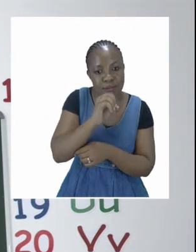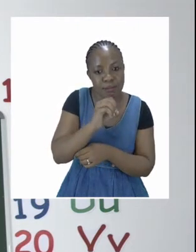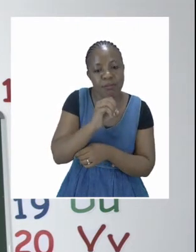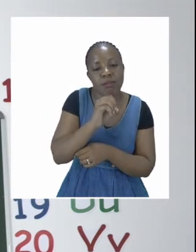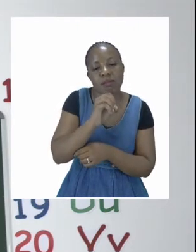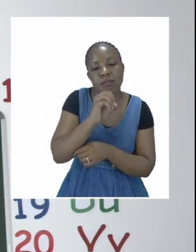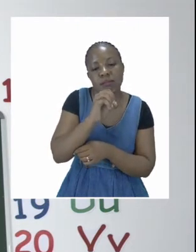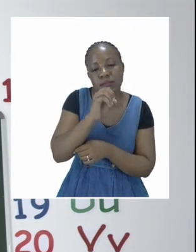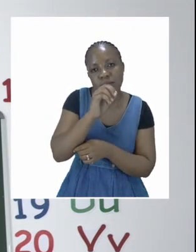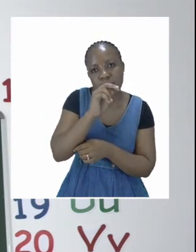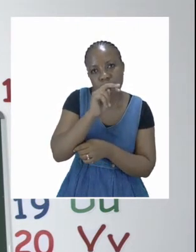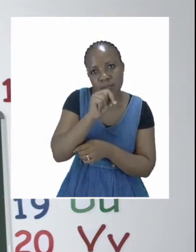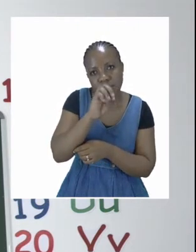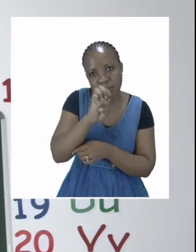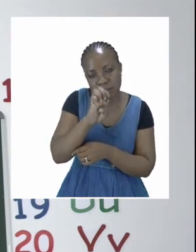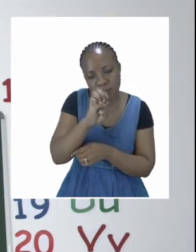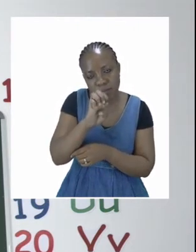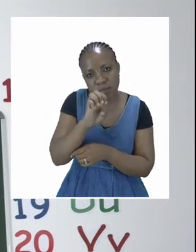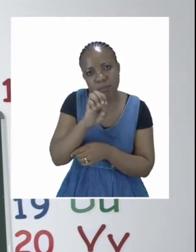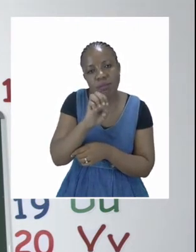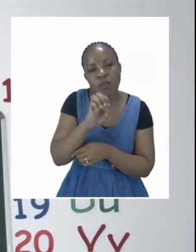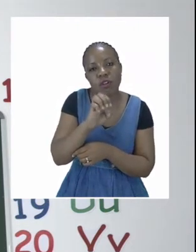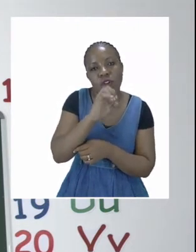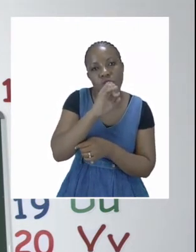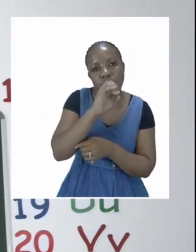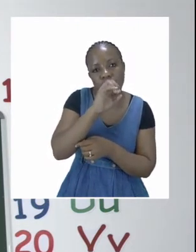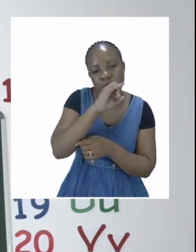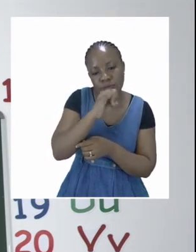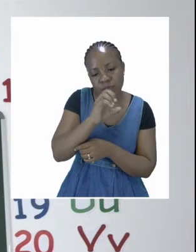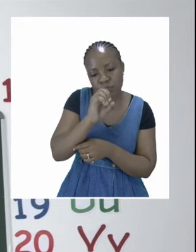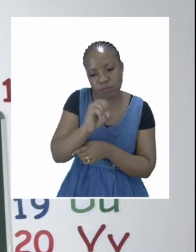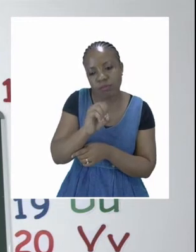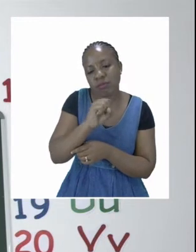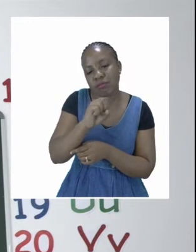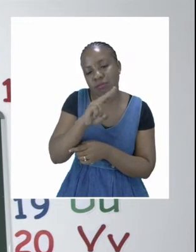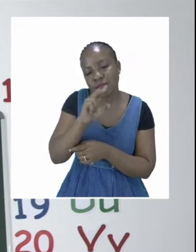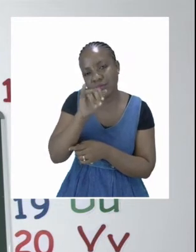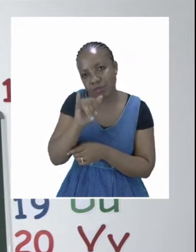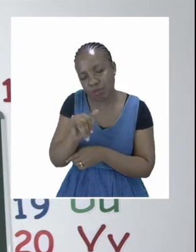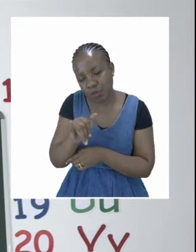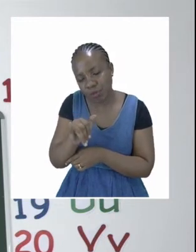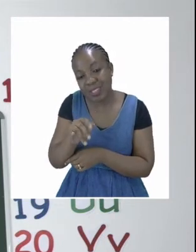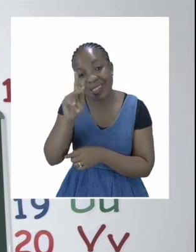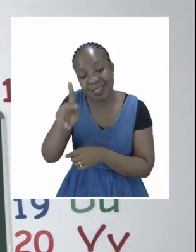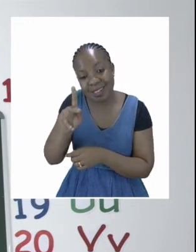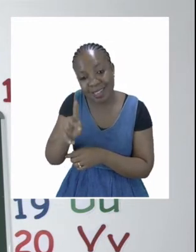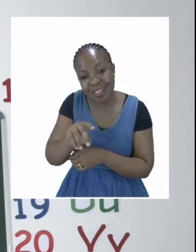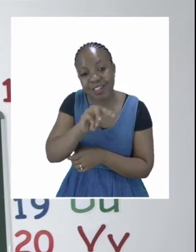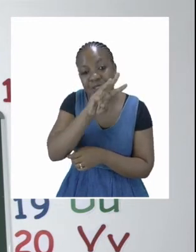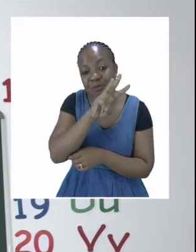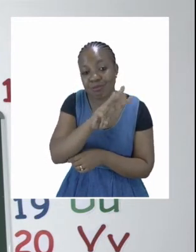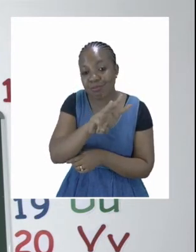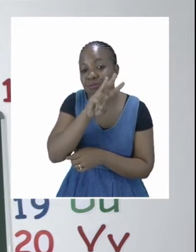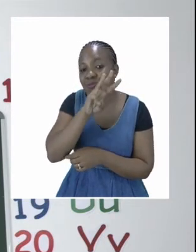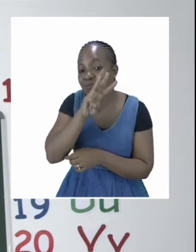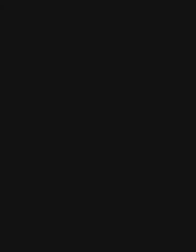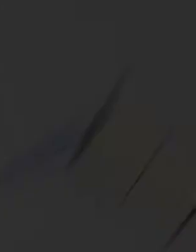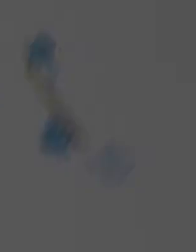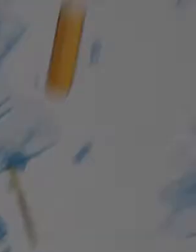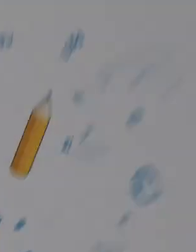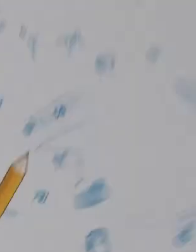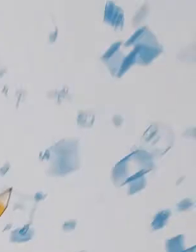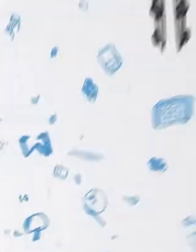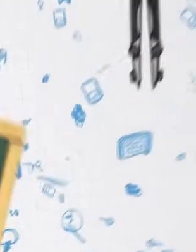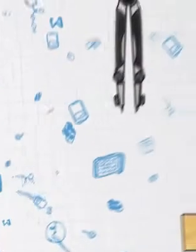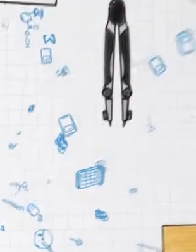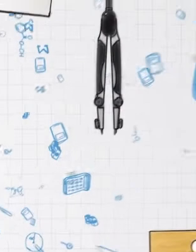Zoshi Facebook pages, and in addition, our website, Zoshi Online.